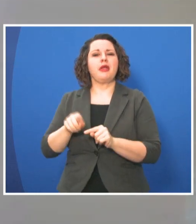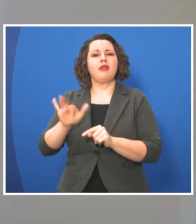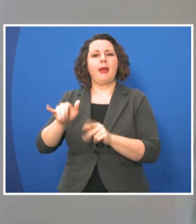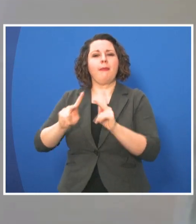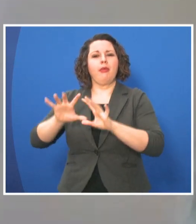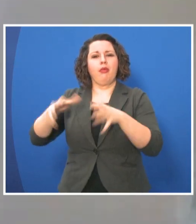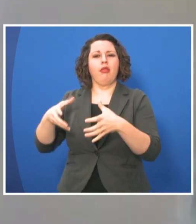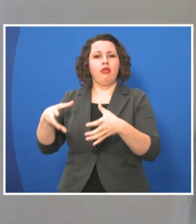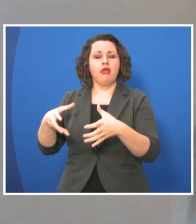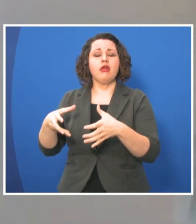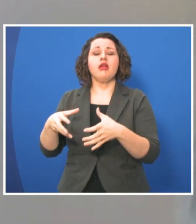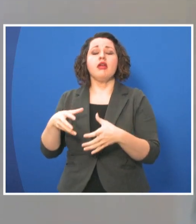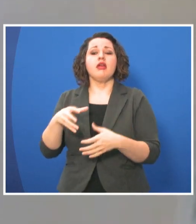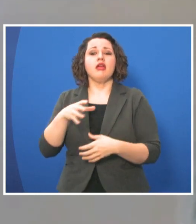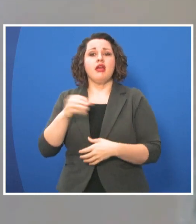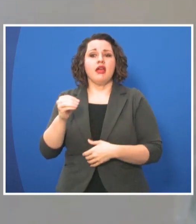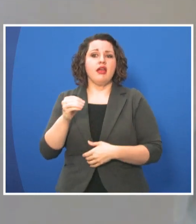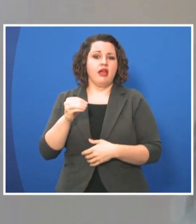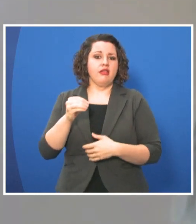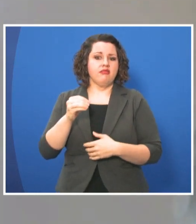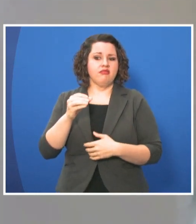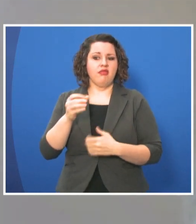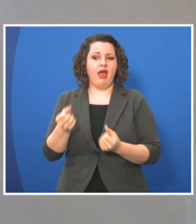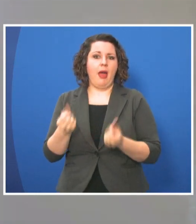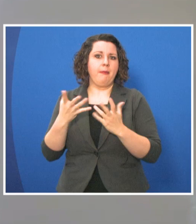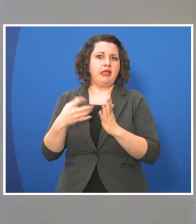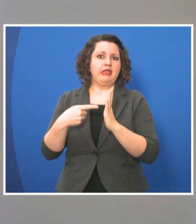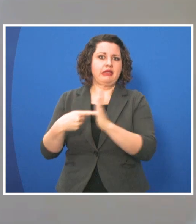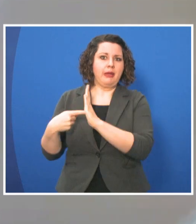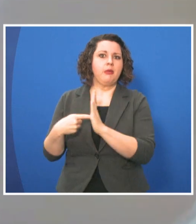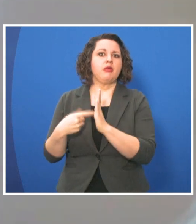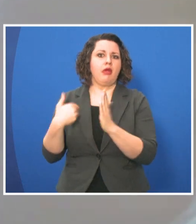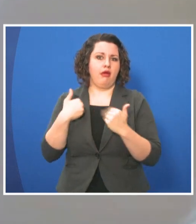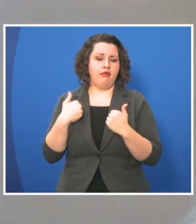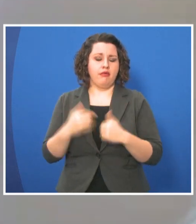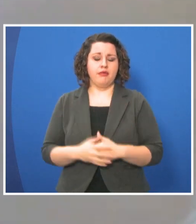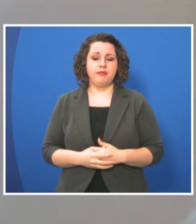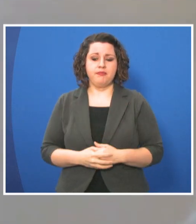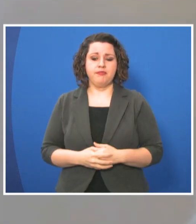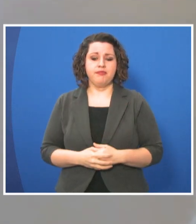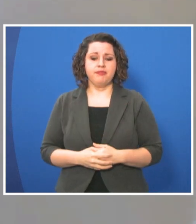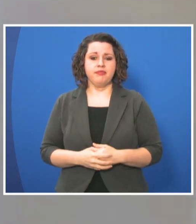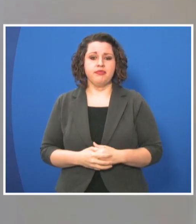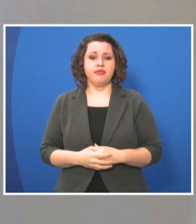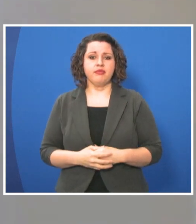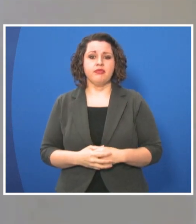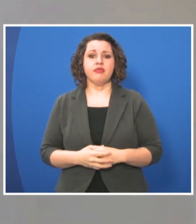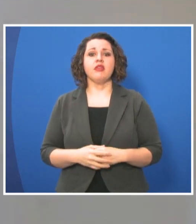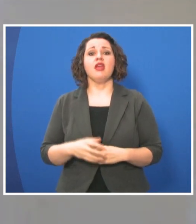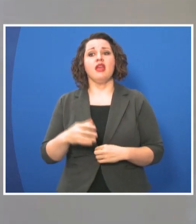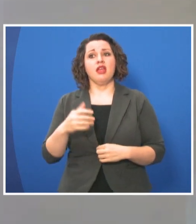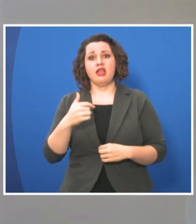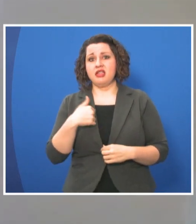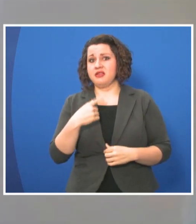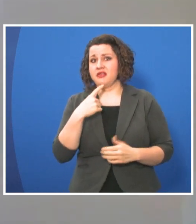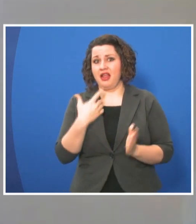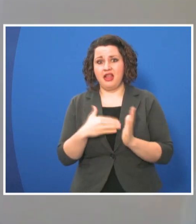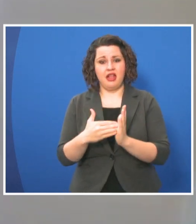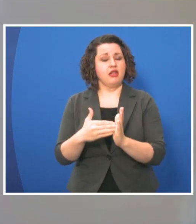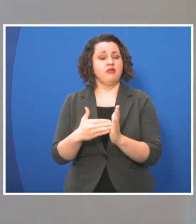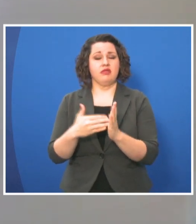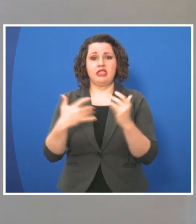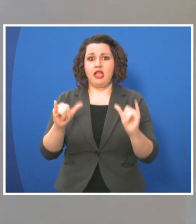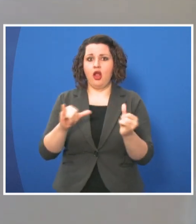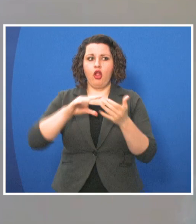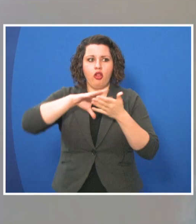at and the kind of sample that we might do. Now, you've heard me say many times that there are many things we have to learn